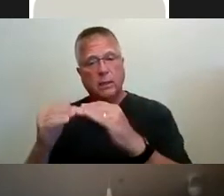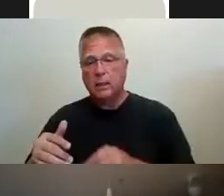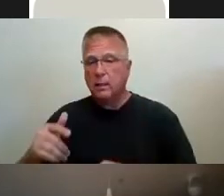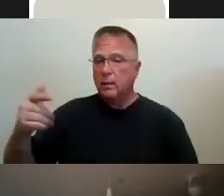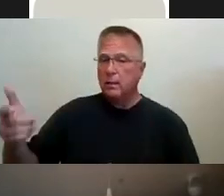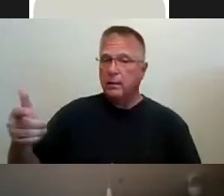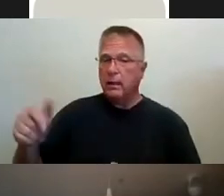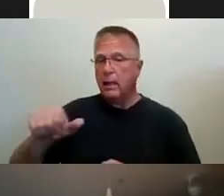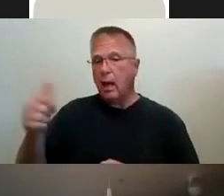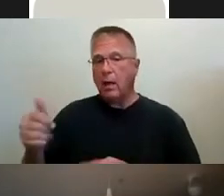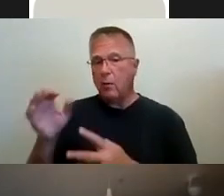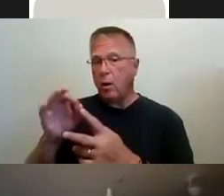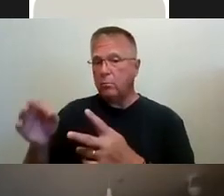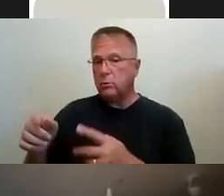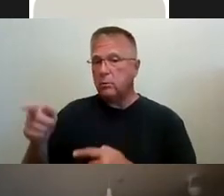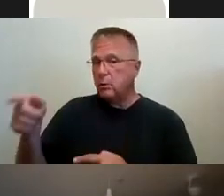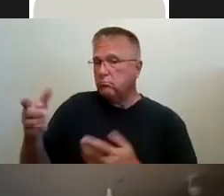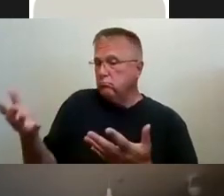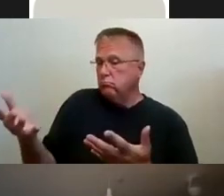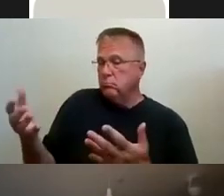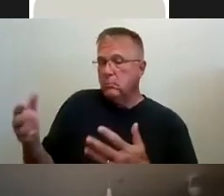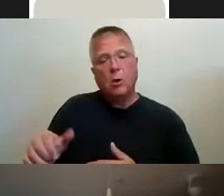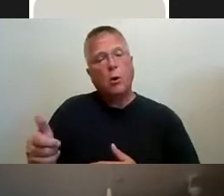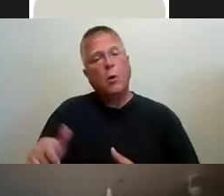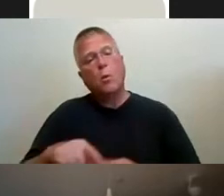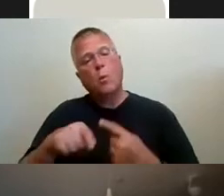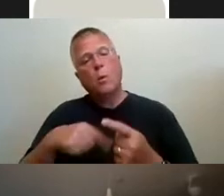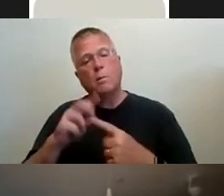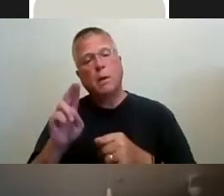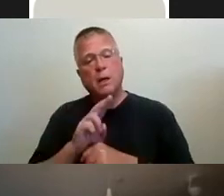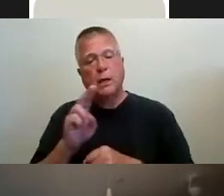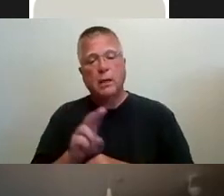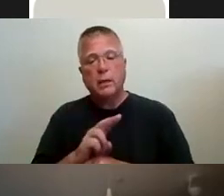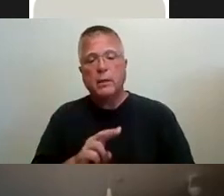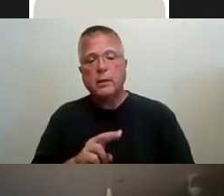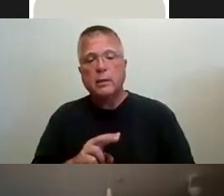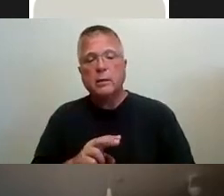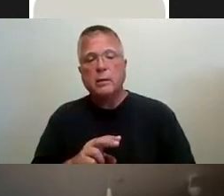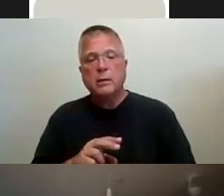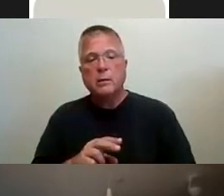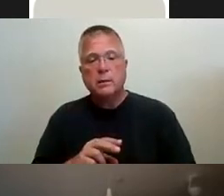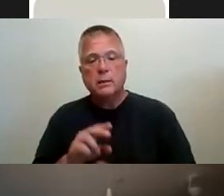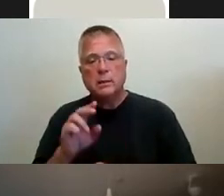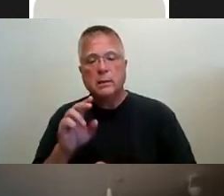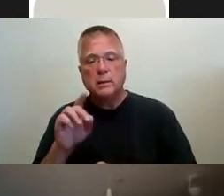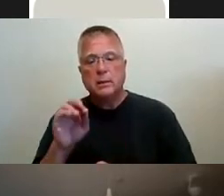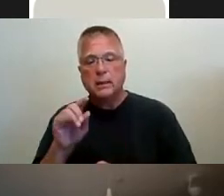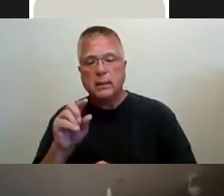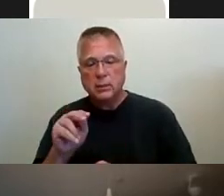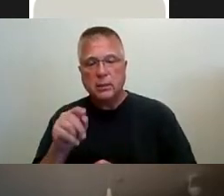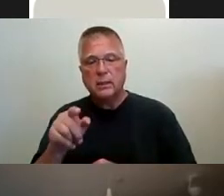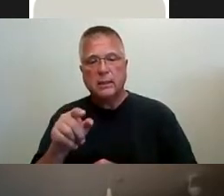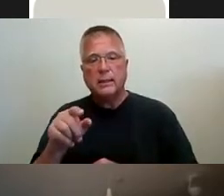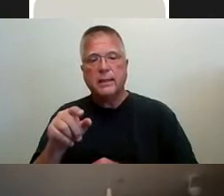another option. Or another one, what about using Pecusset? As you know, it is a cul-de-sac right